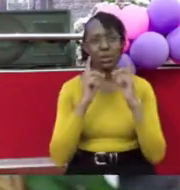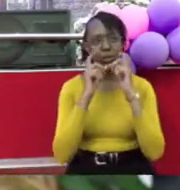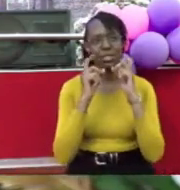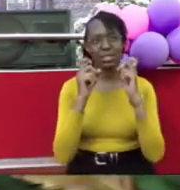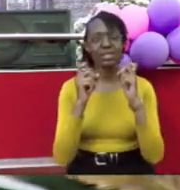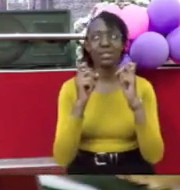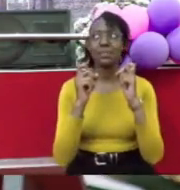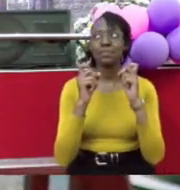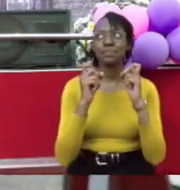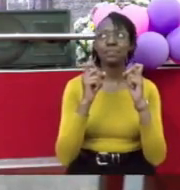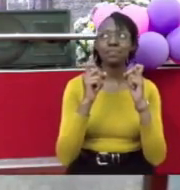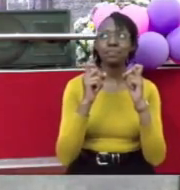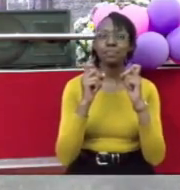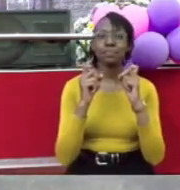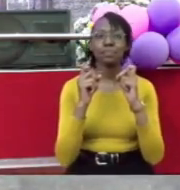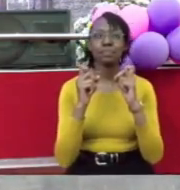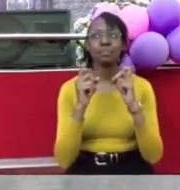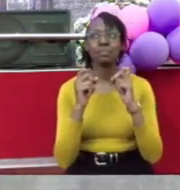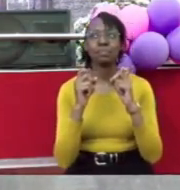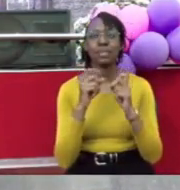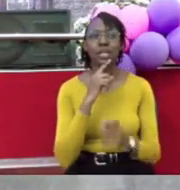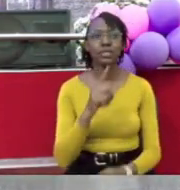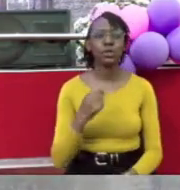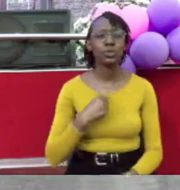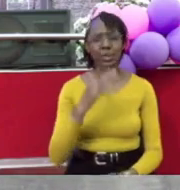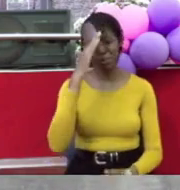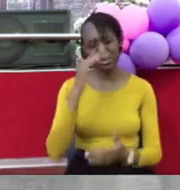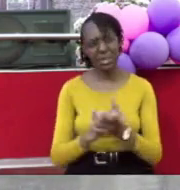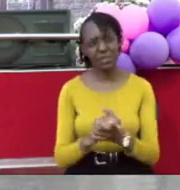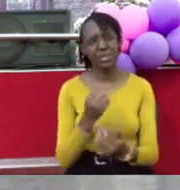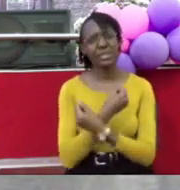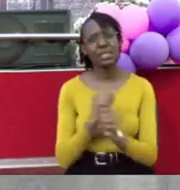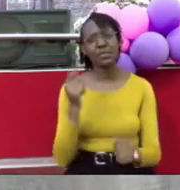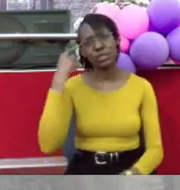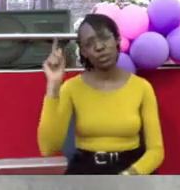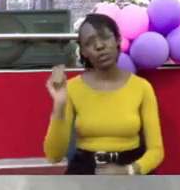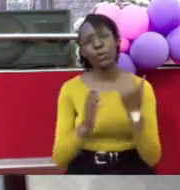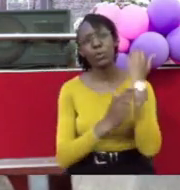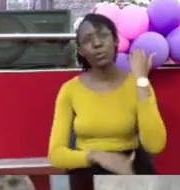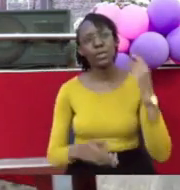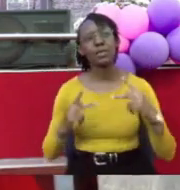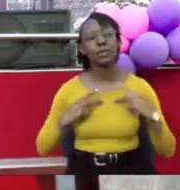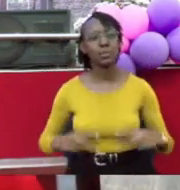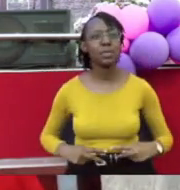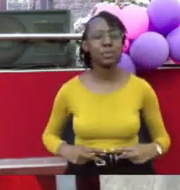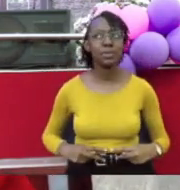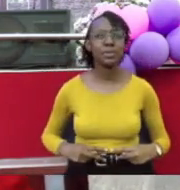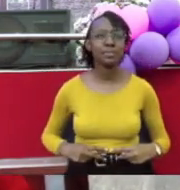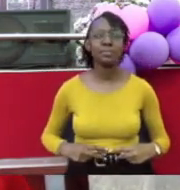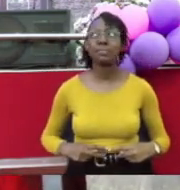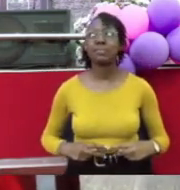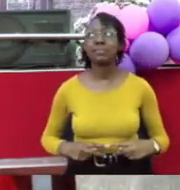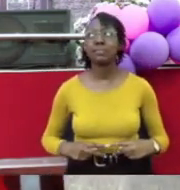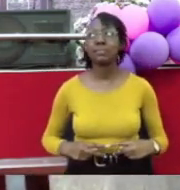those funny things. And so I believed salvation is for bad people who have committed all the offenses that you can talk